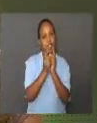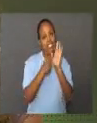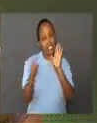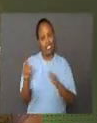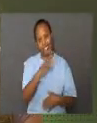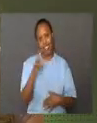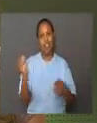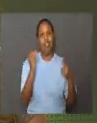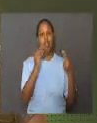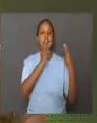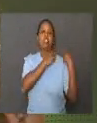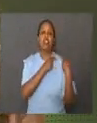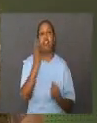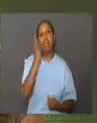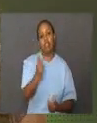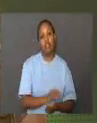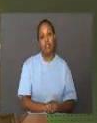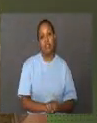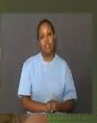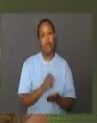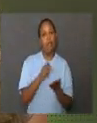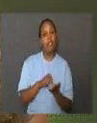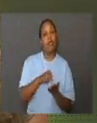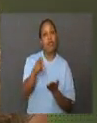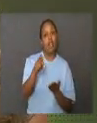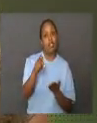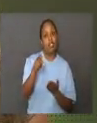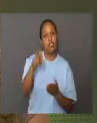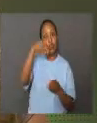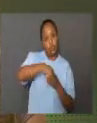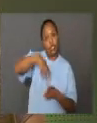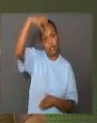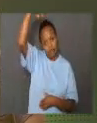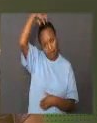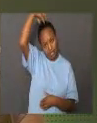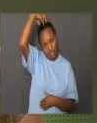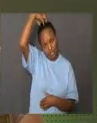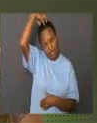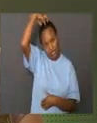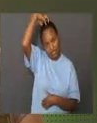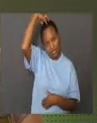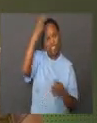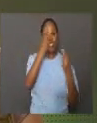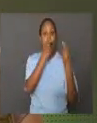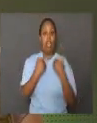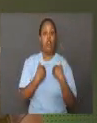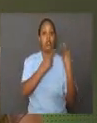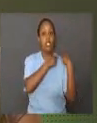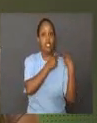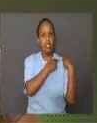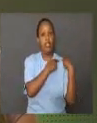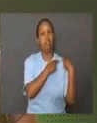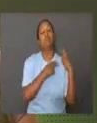and authority. In a democracy, the government is authorized to act by the will of